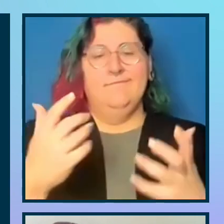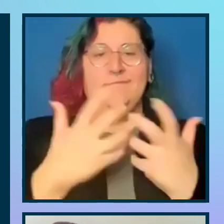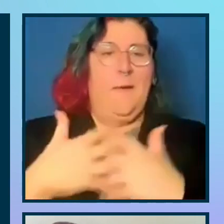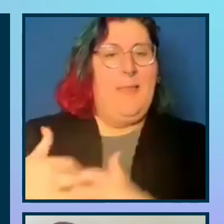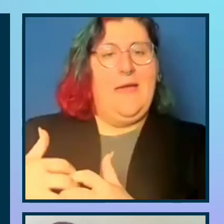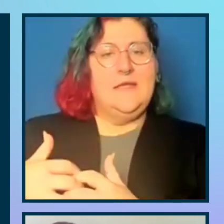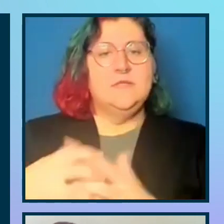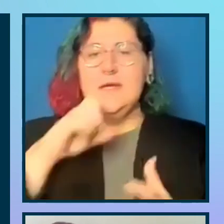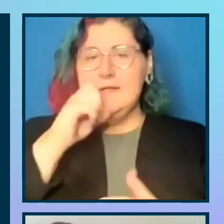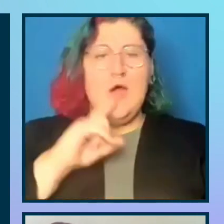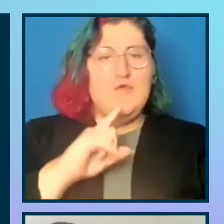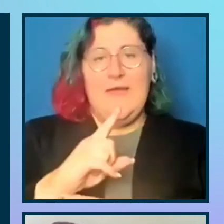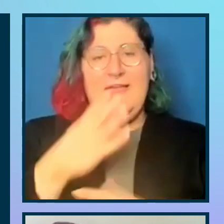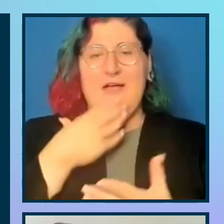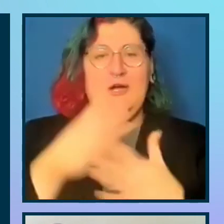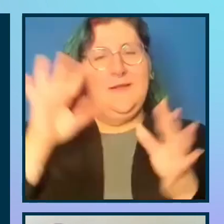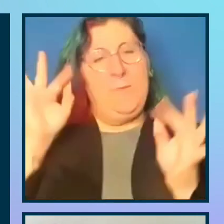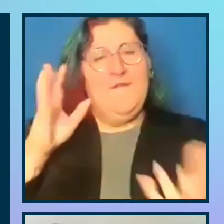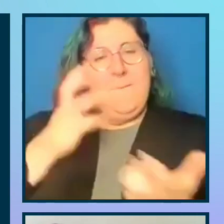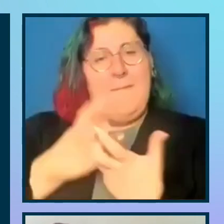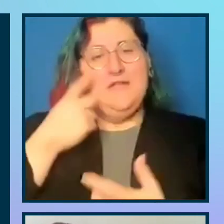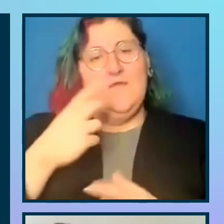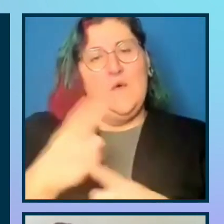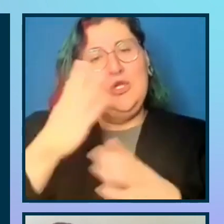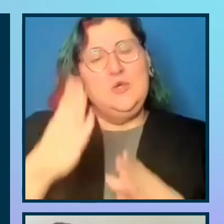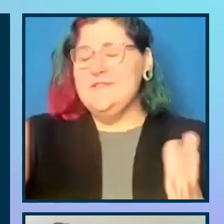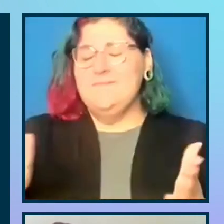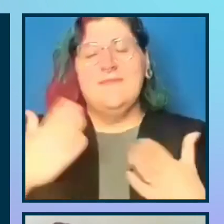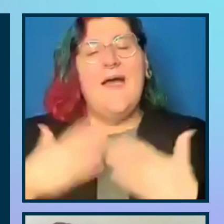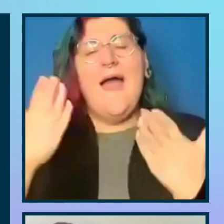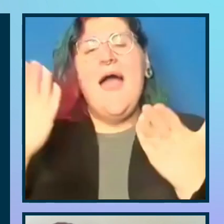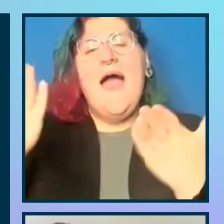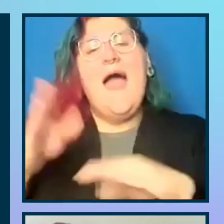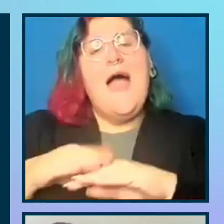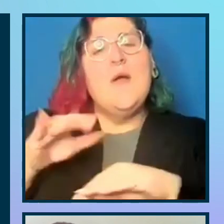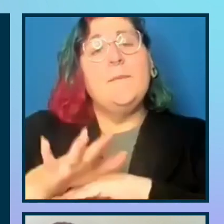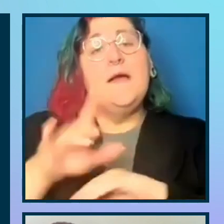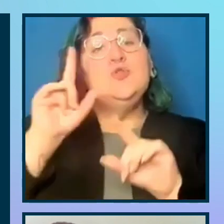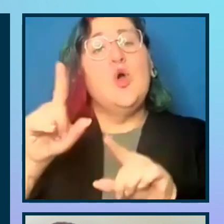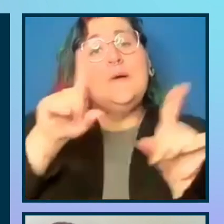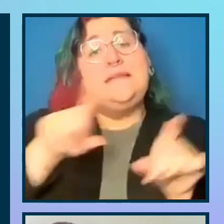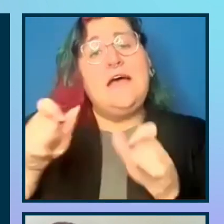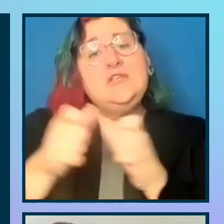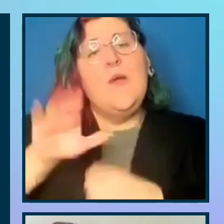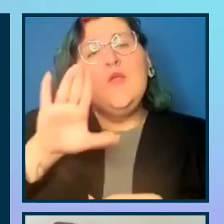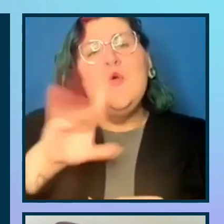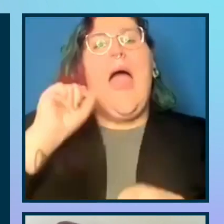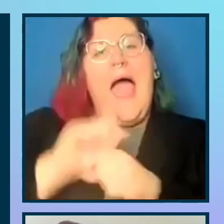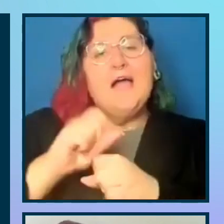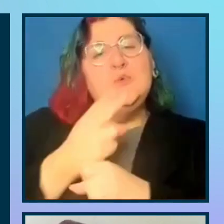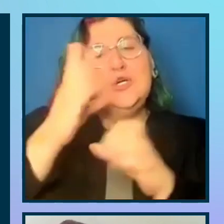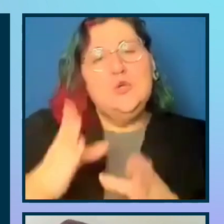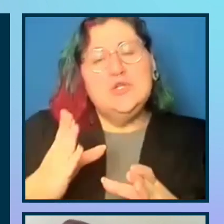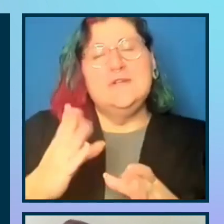highly suggest that you go and test with your own users and figure out what makes sense to you and what you want to prioritize in terms of accessibility, because you might not